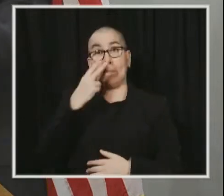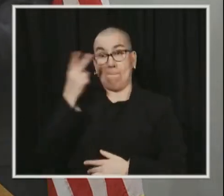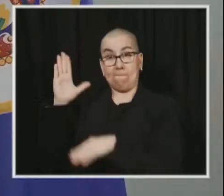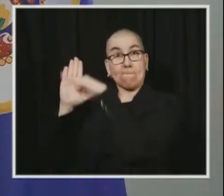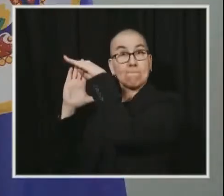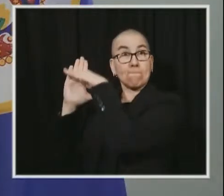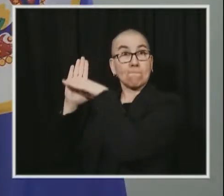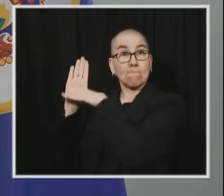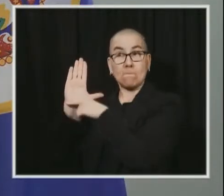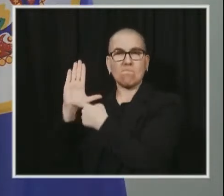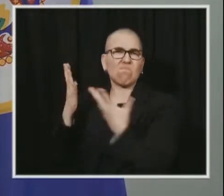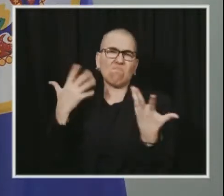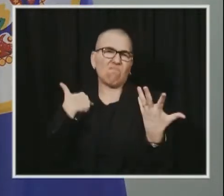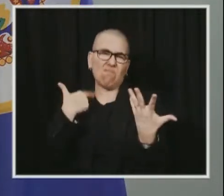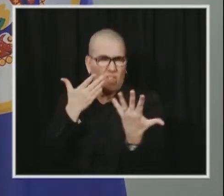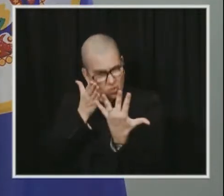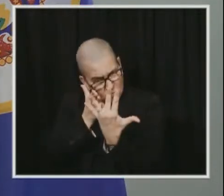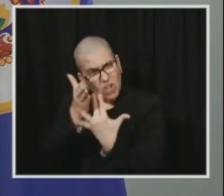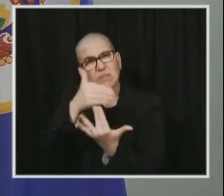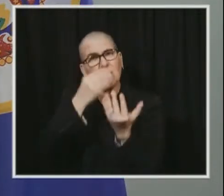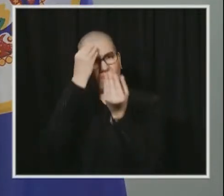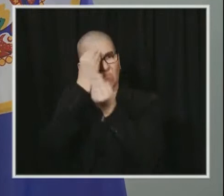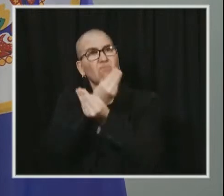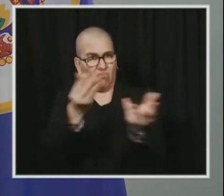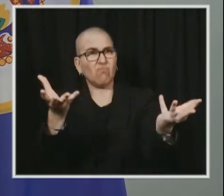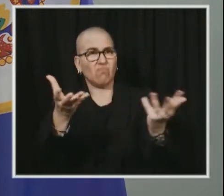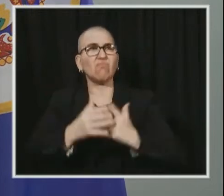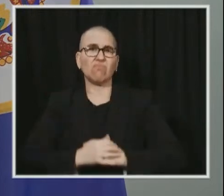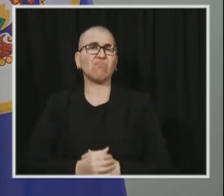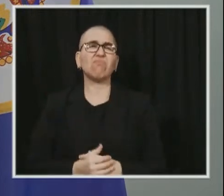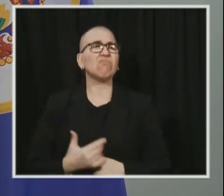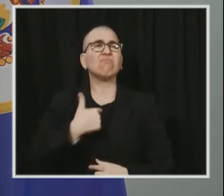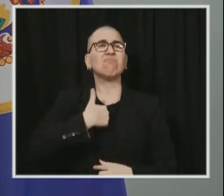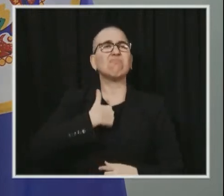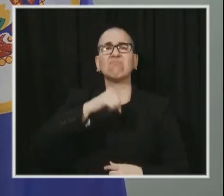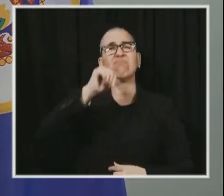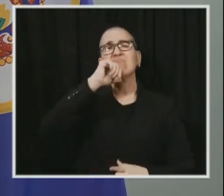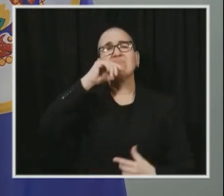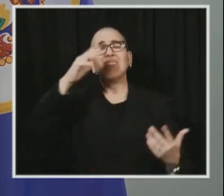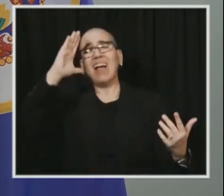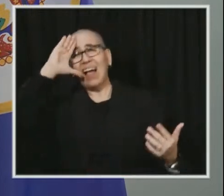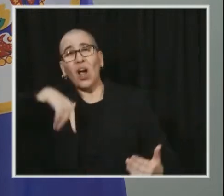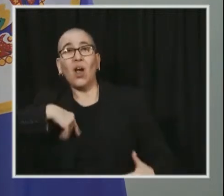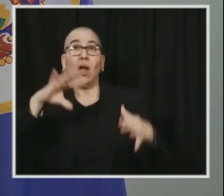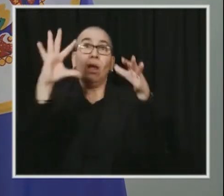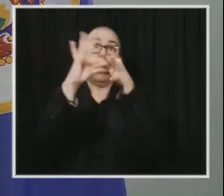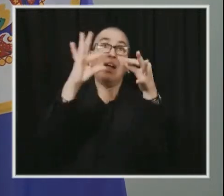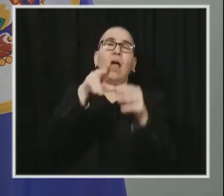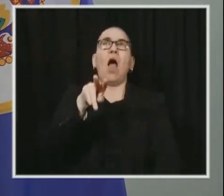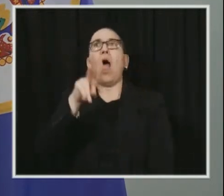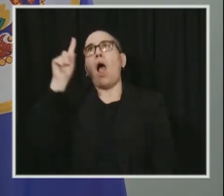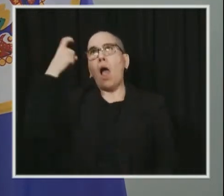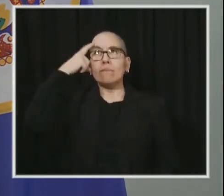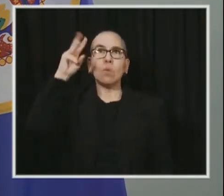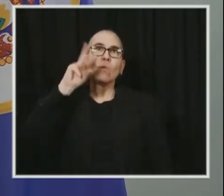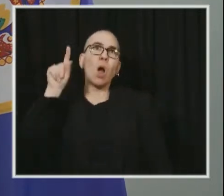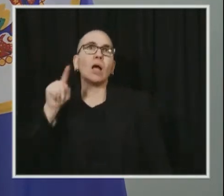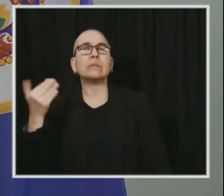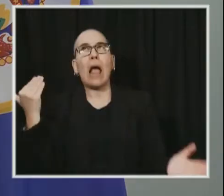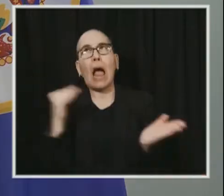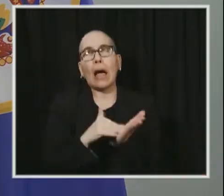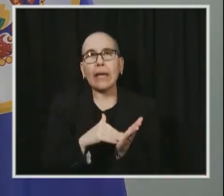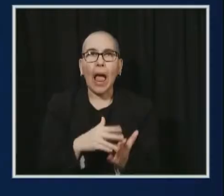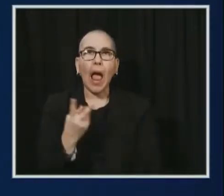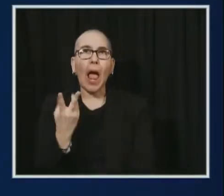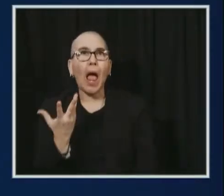I've been with you a lot. I'm sure for some of you, you have seen me too many times, and you're not certainly appreciative of that. But it's always been to try and give the